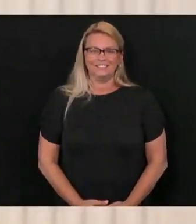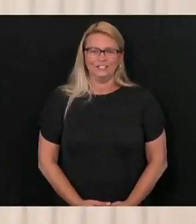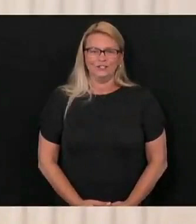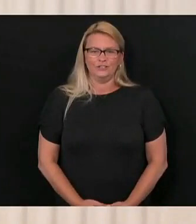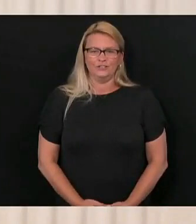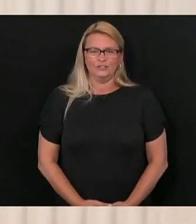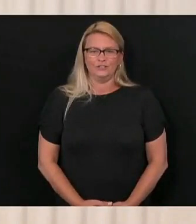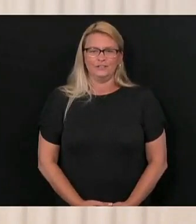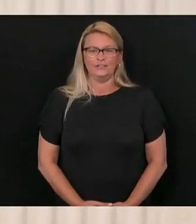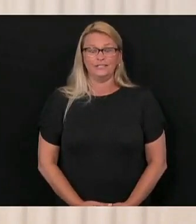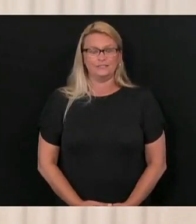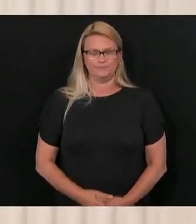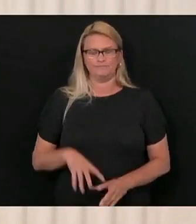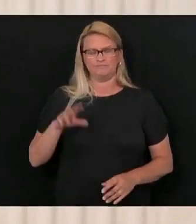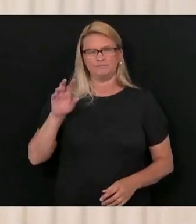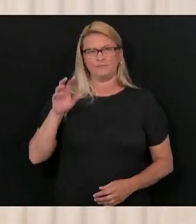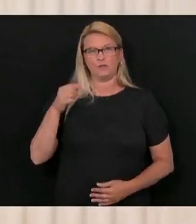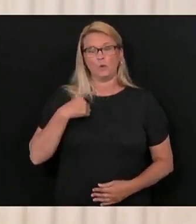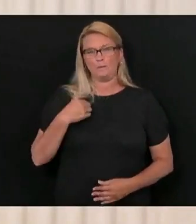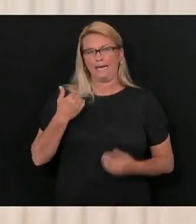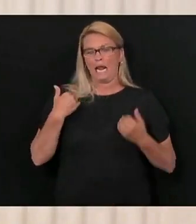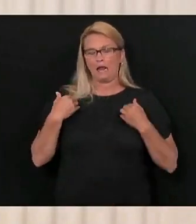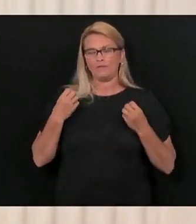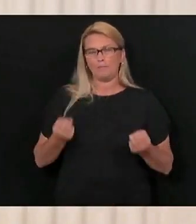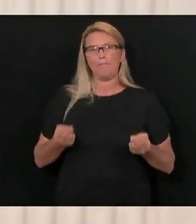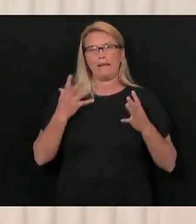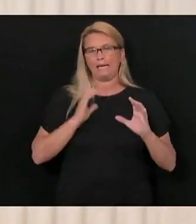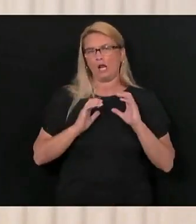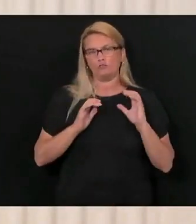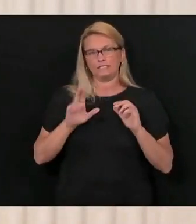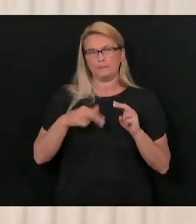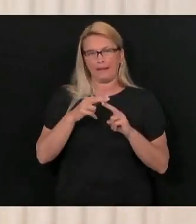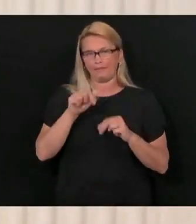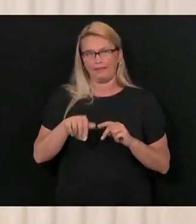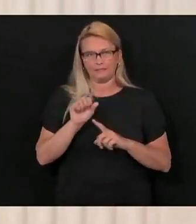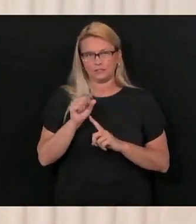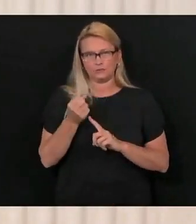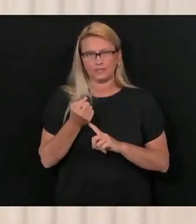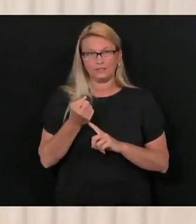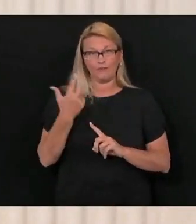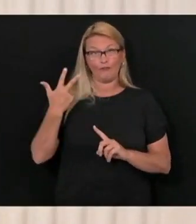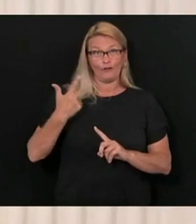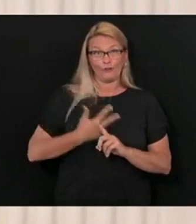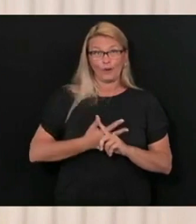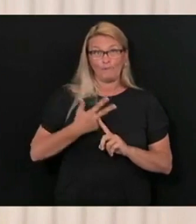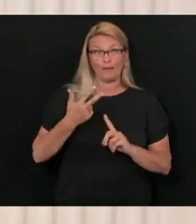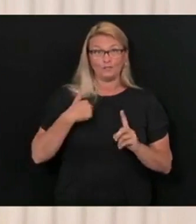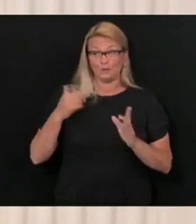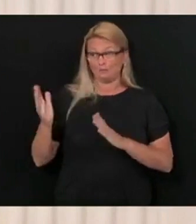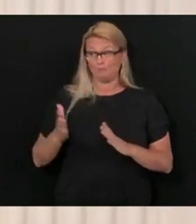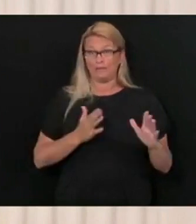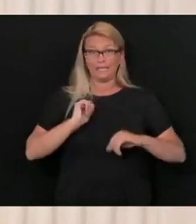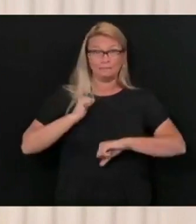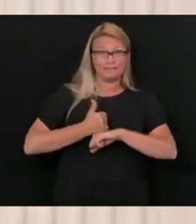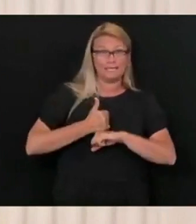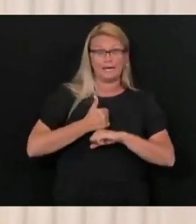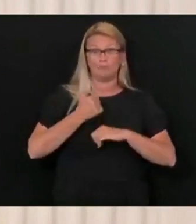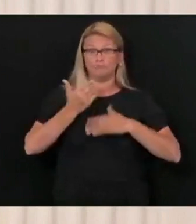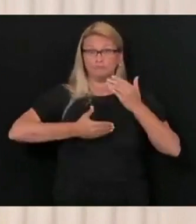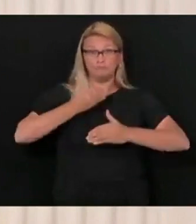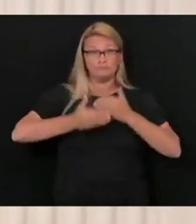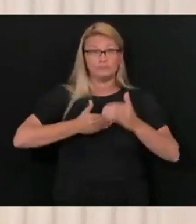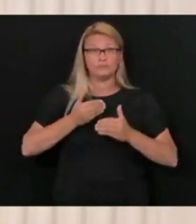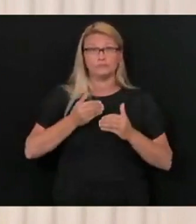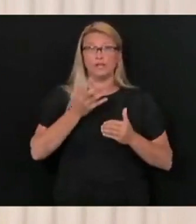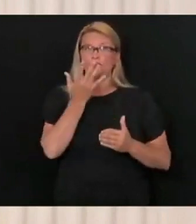if he wants to chime in. We've been having a conversation. So for 3 months, the plan's been being put together. Prior to us having the